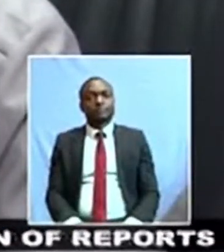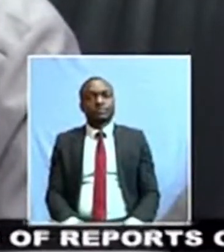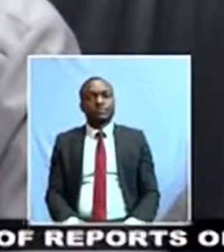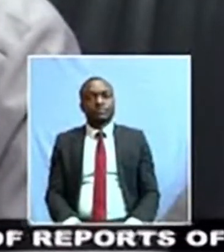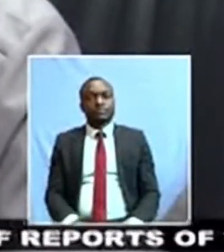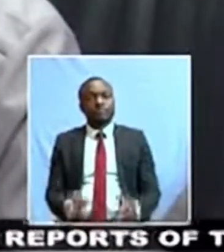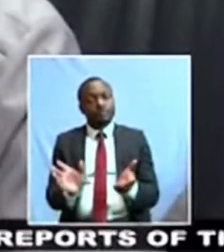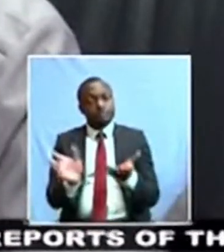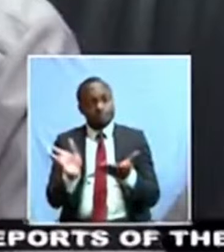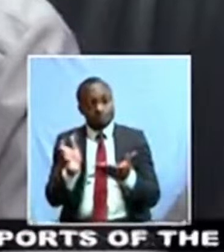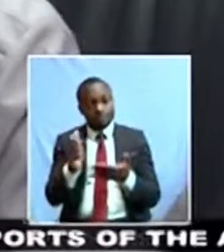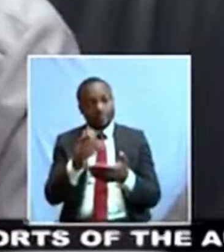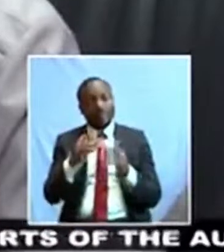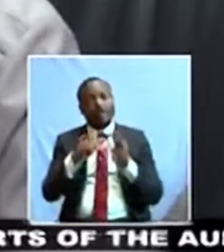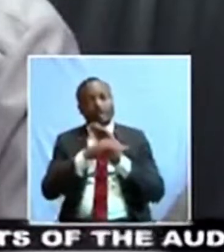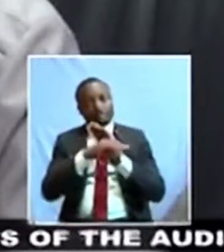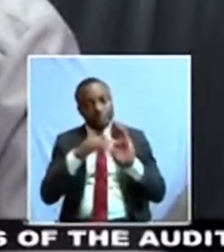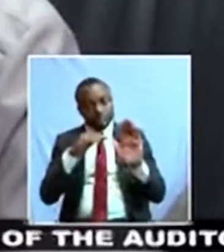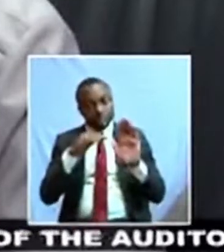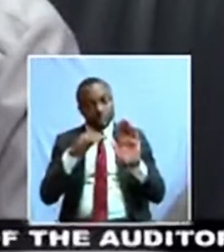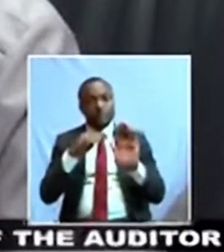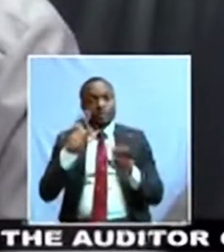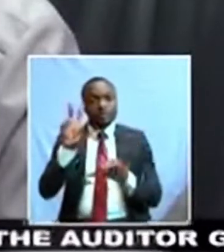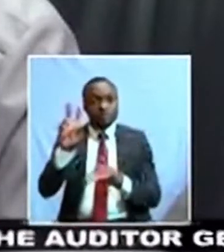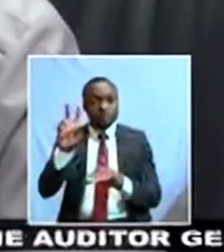that collected half, which is